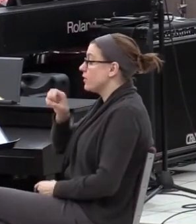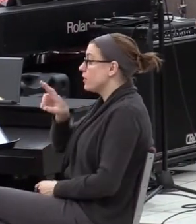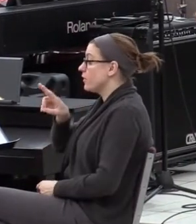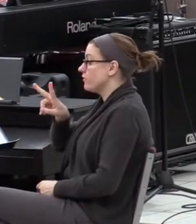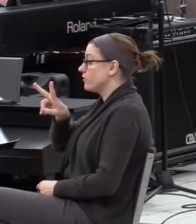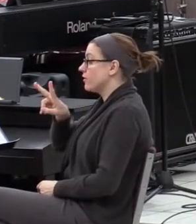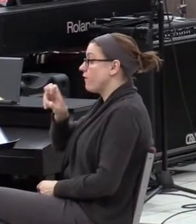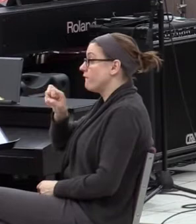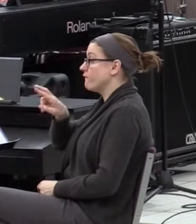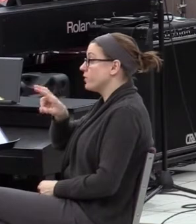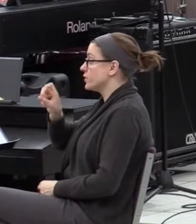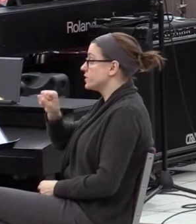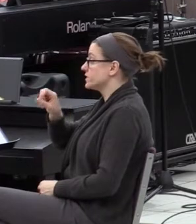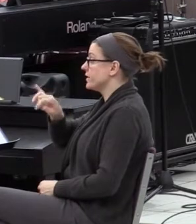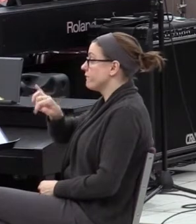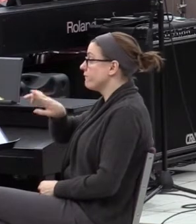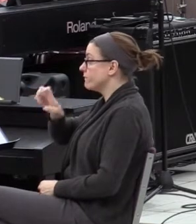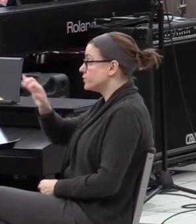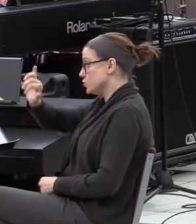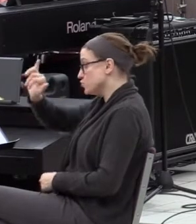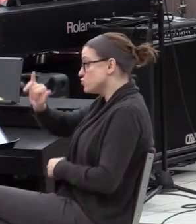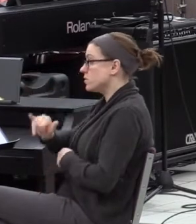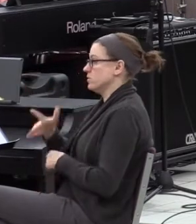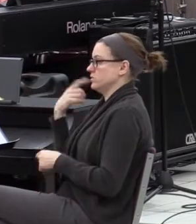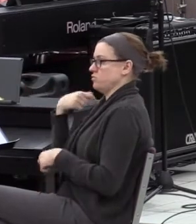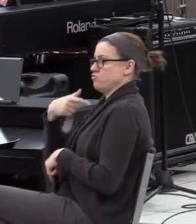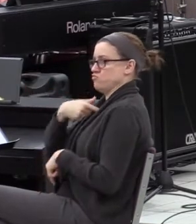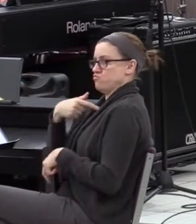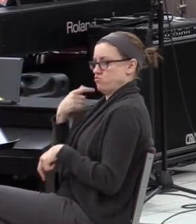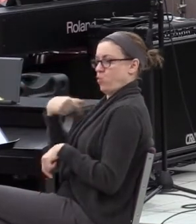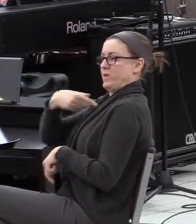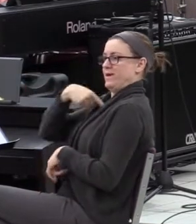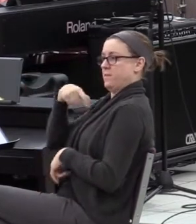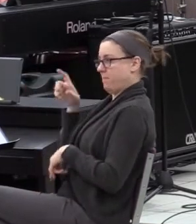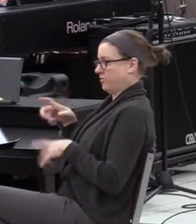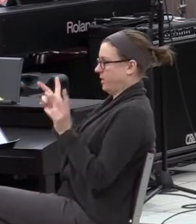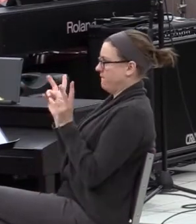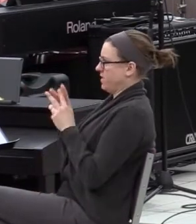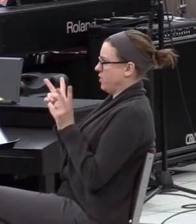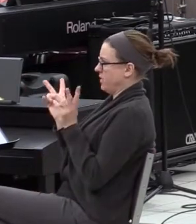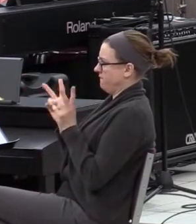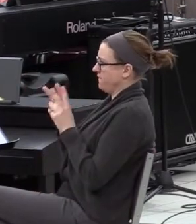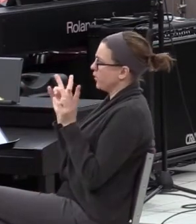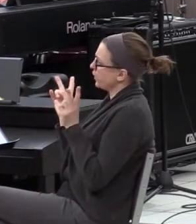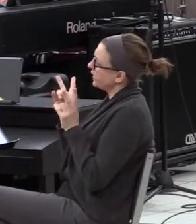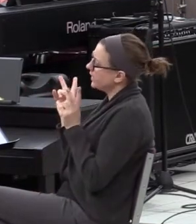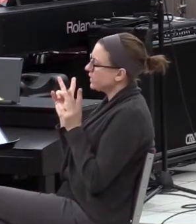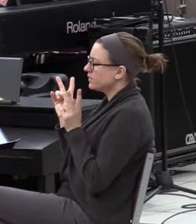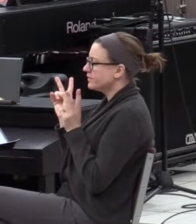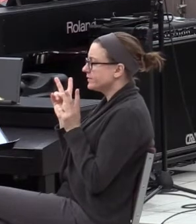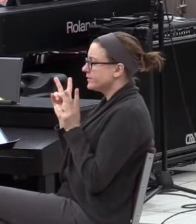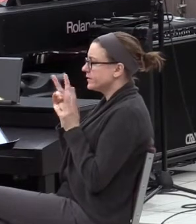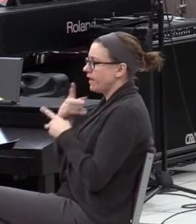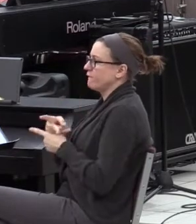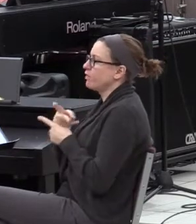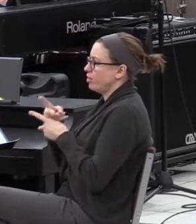So you and I must be very, very, very